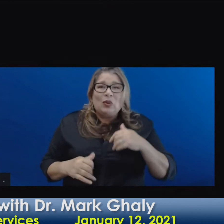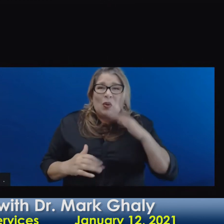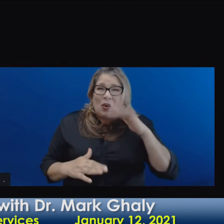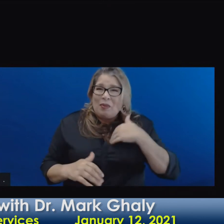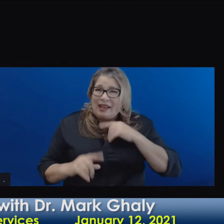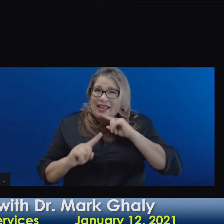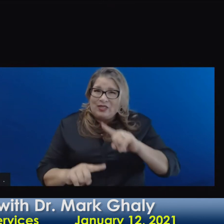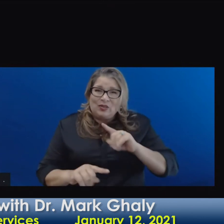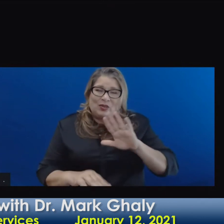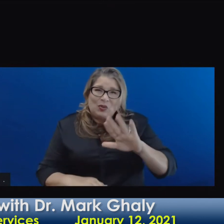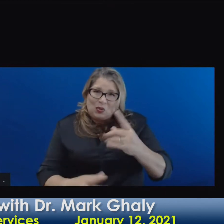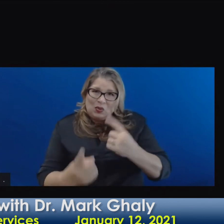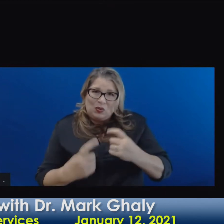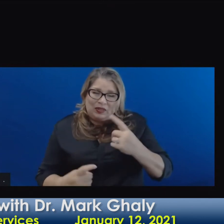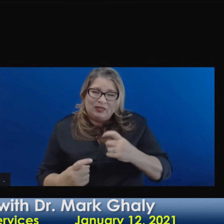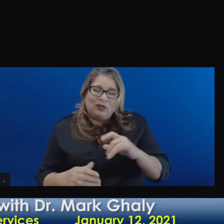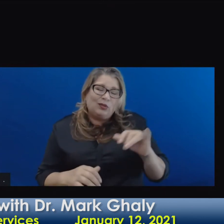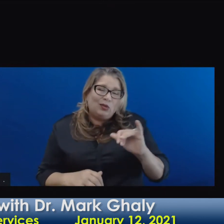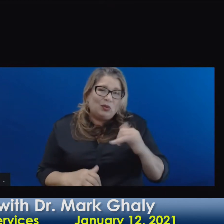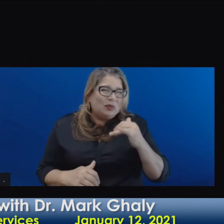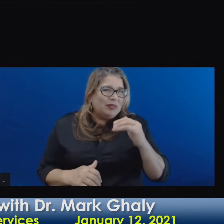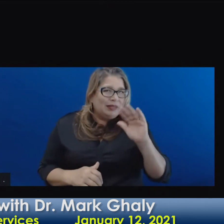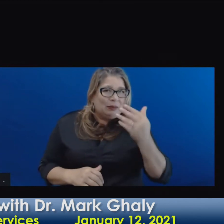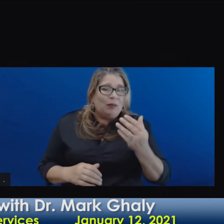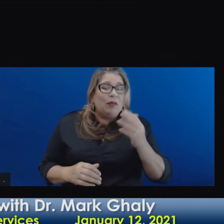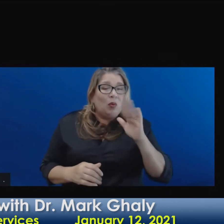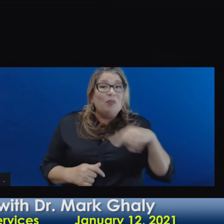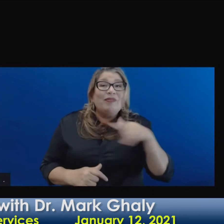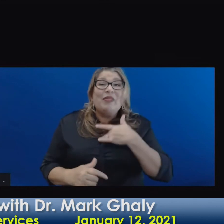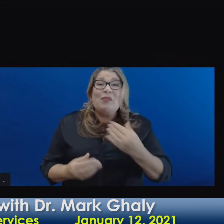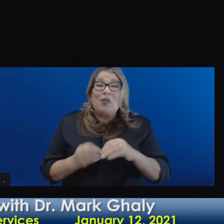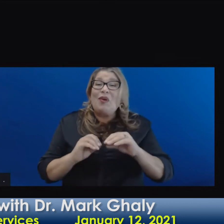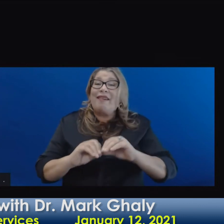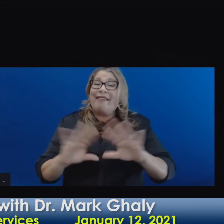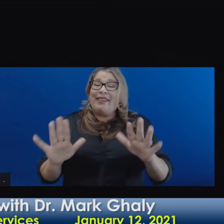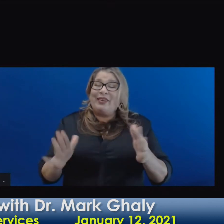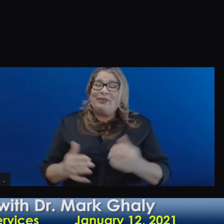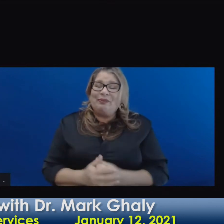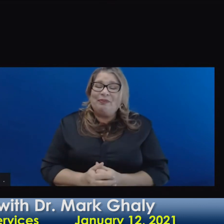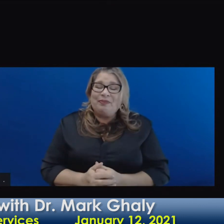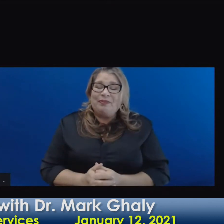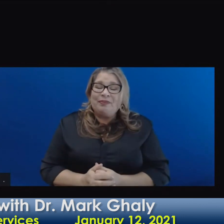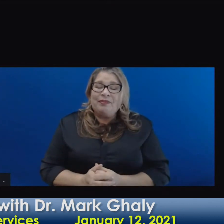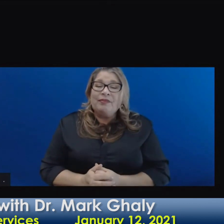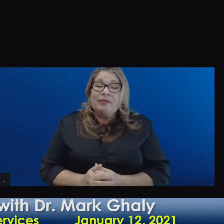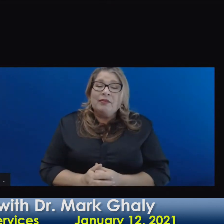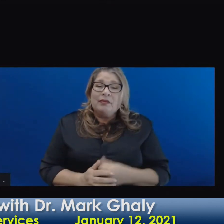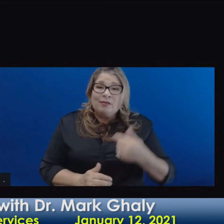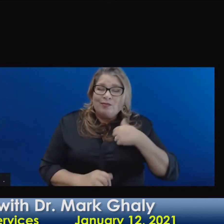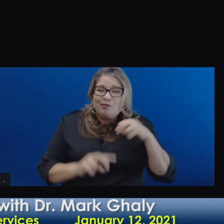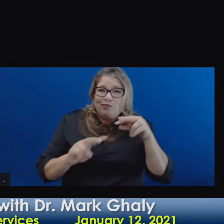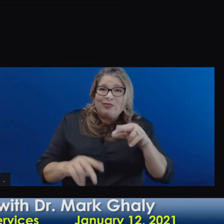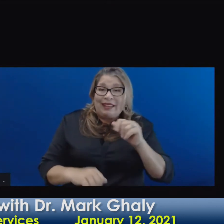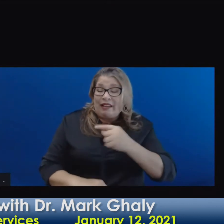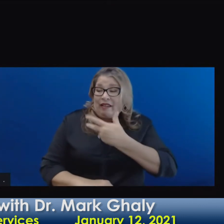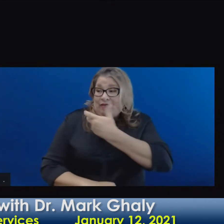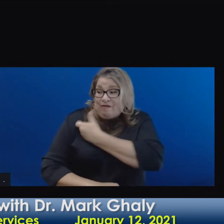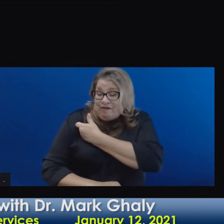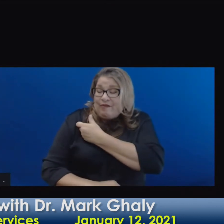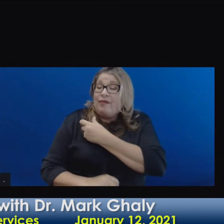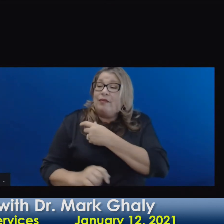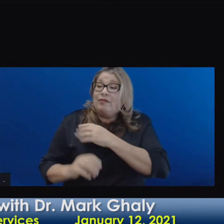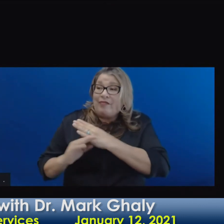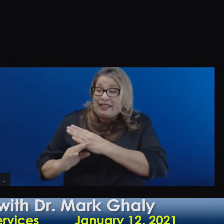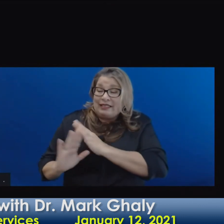that there's a lot of focus, and it's our focus too, on vaccinations, that as we balance the work around surge